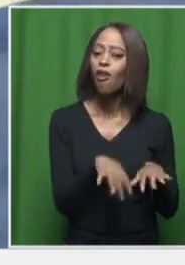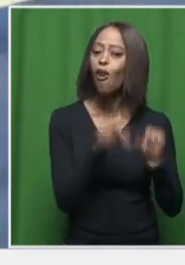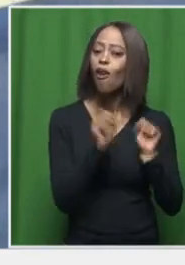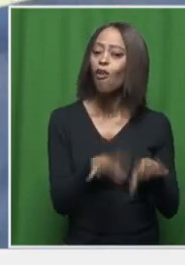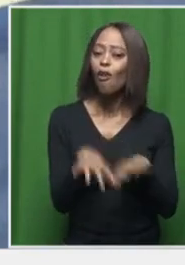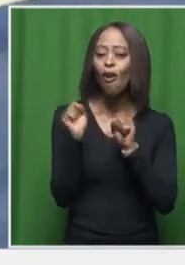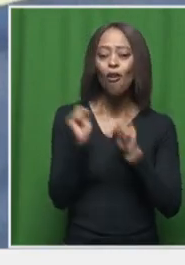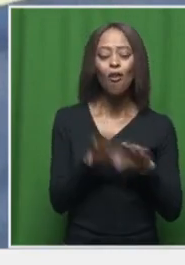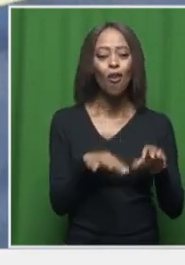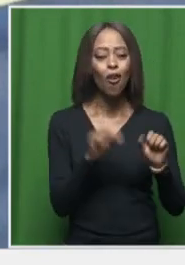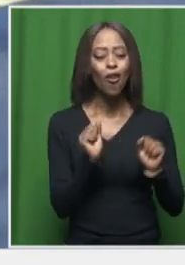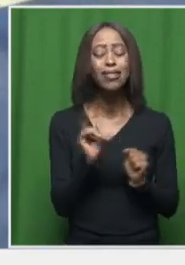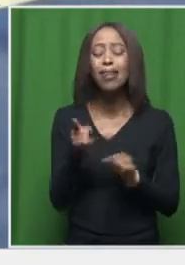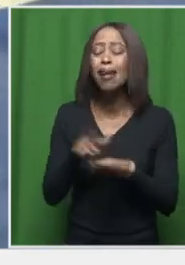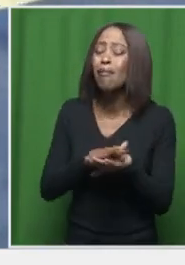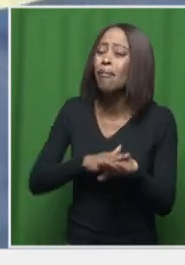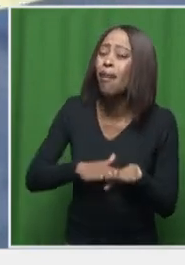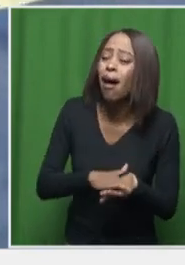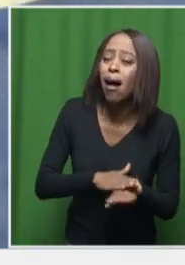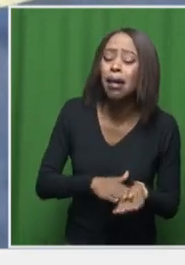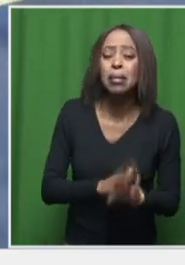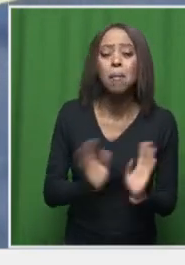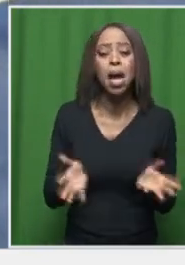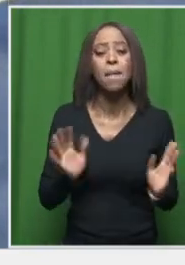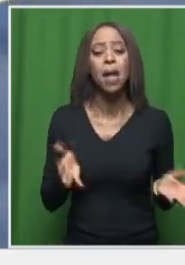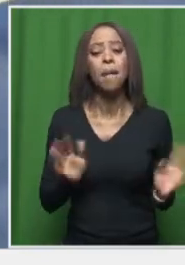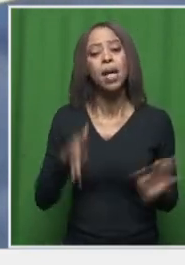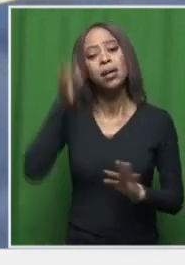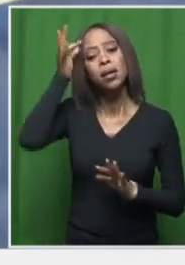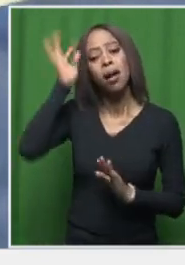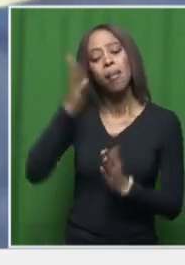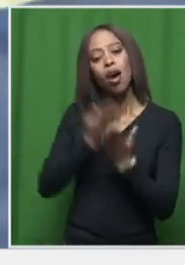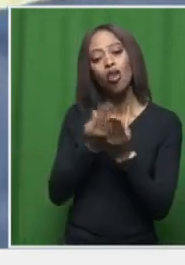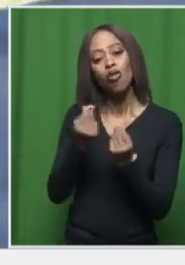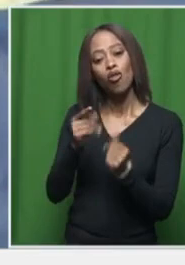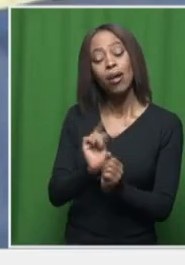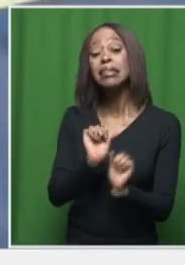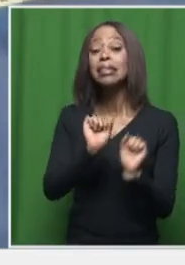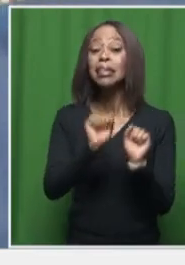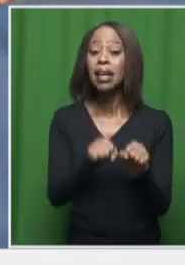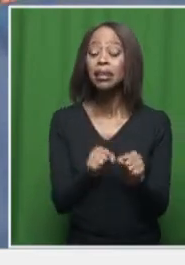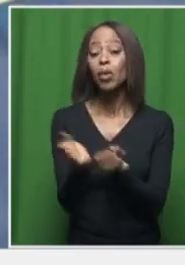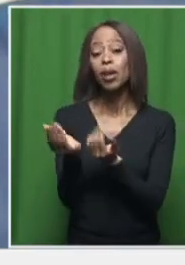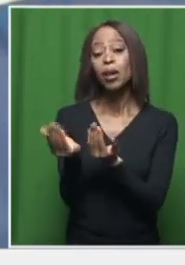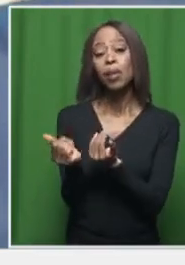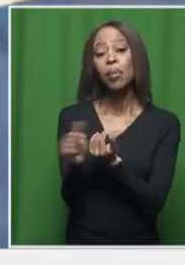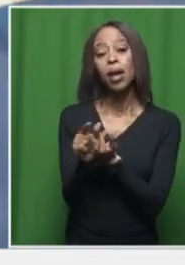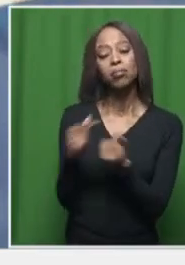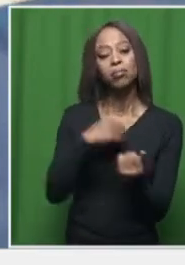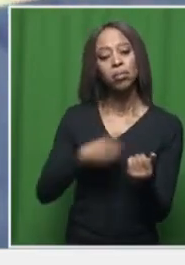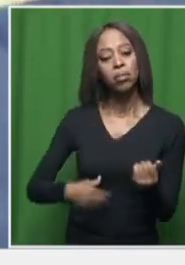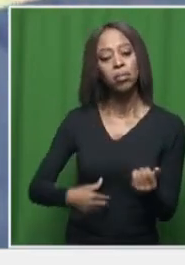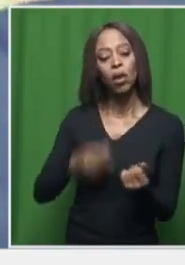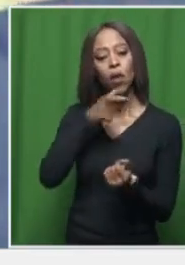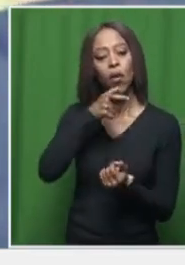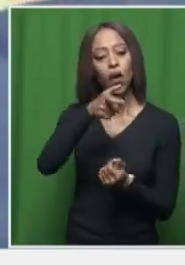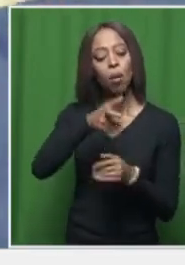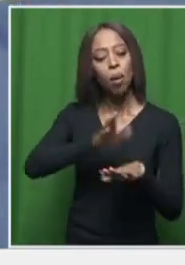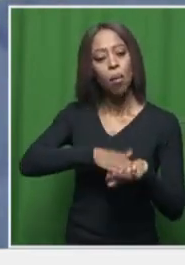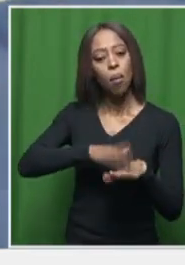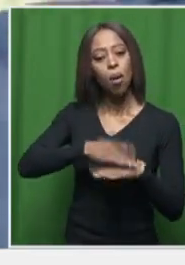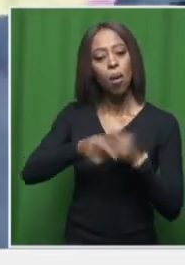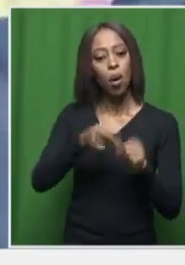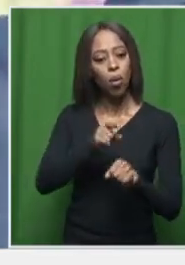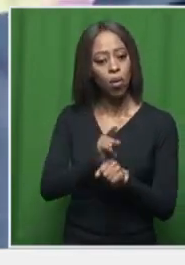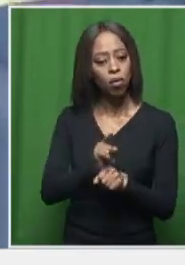And those are just the basics that a government ought to do. And of course, we're expecting the president to say something